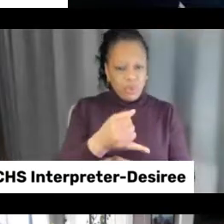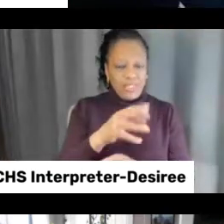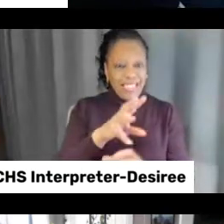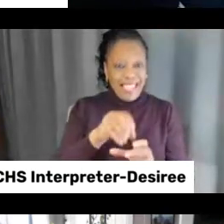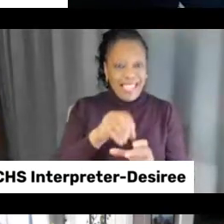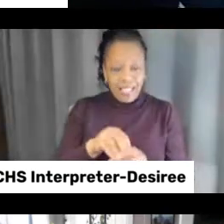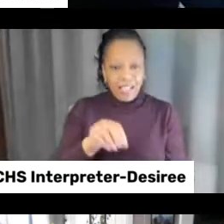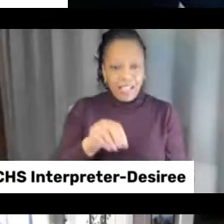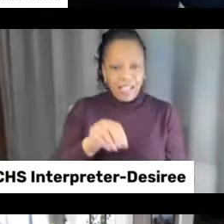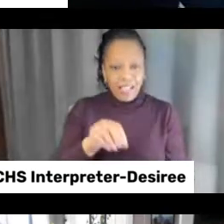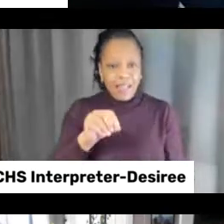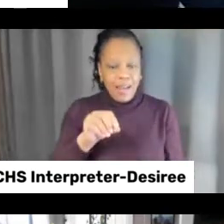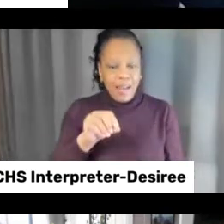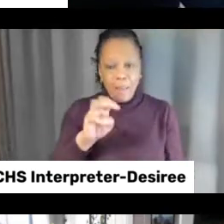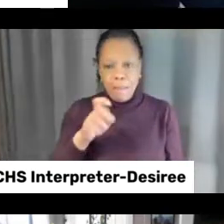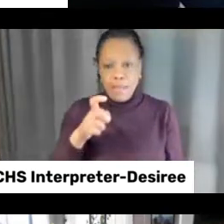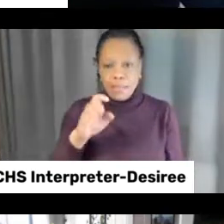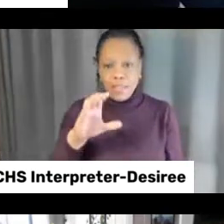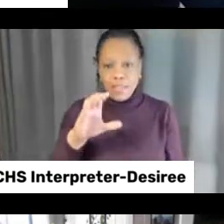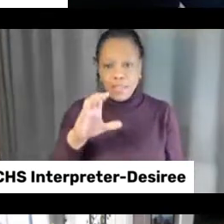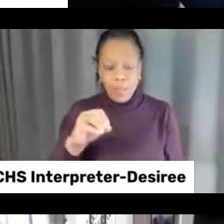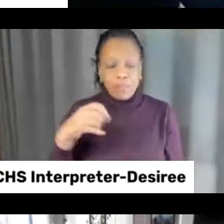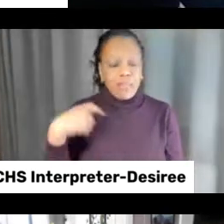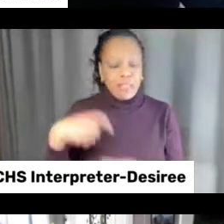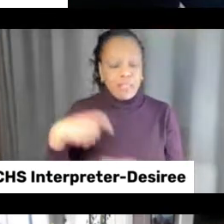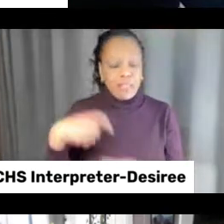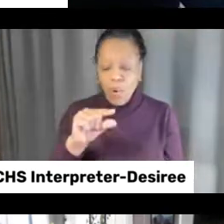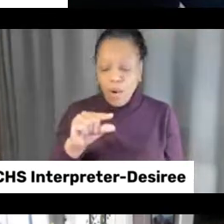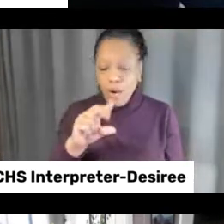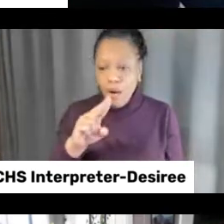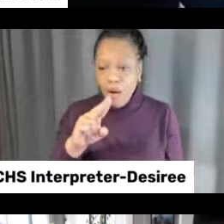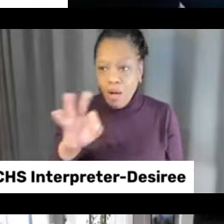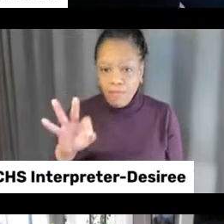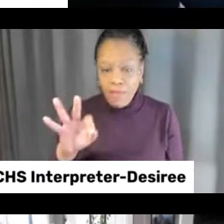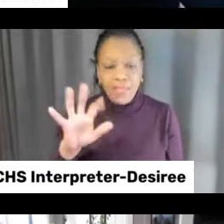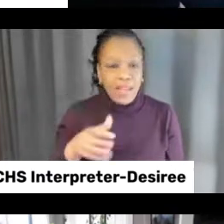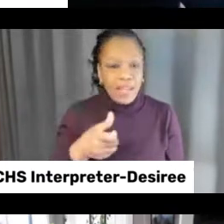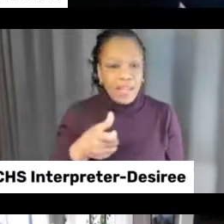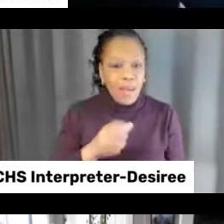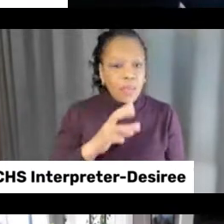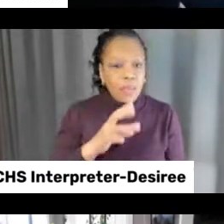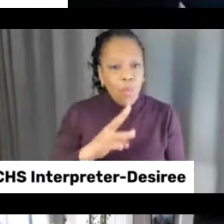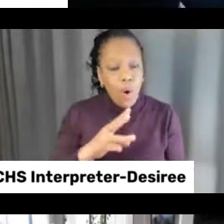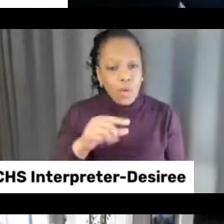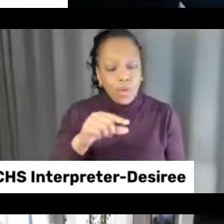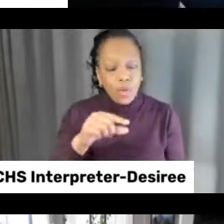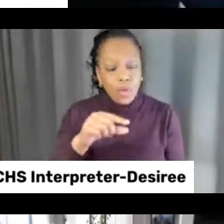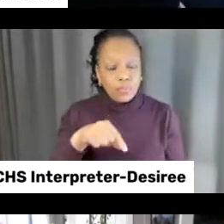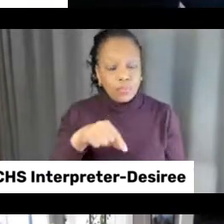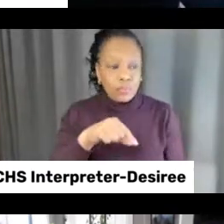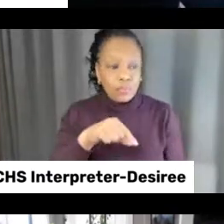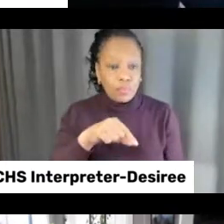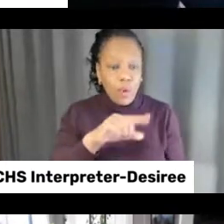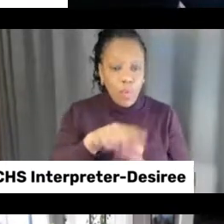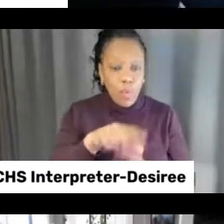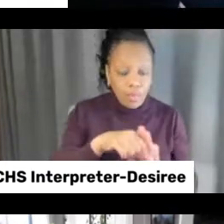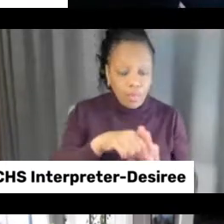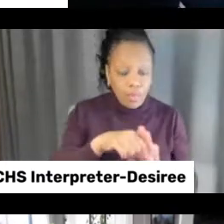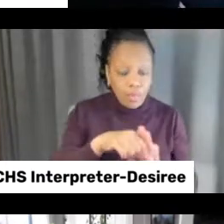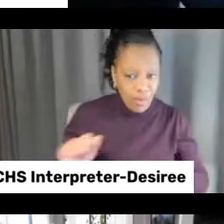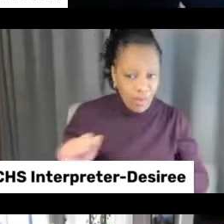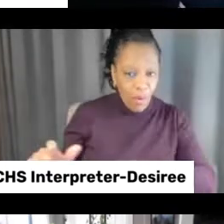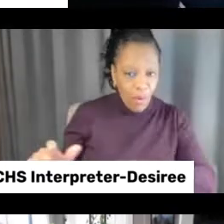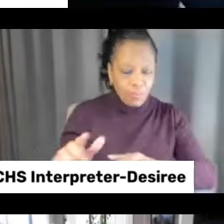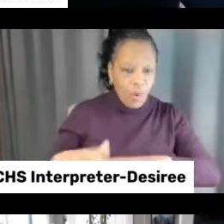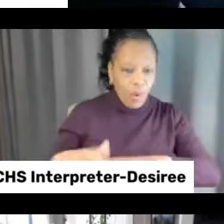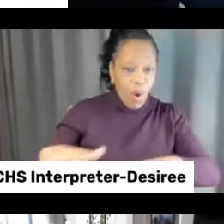But that problem isn't just down in the Gulf of Mexico, it's impacting water quality all over Illinois. And so one of the